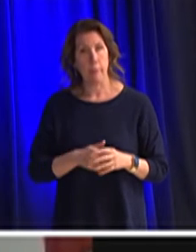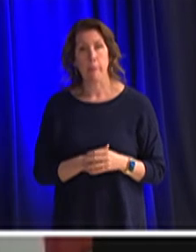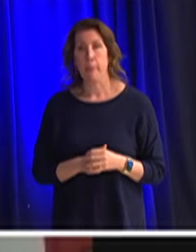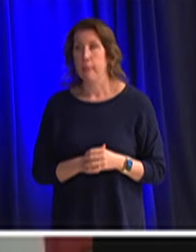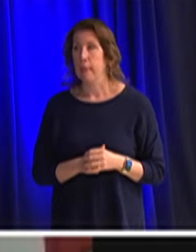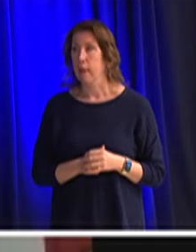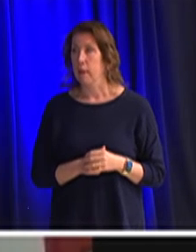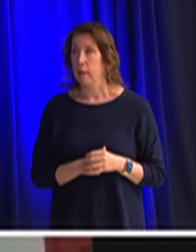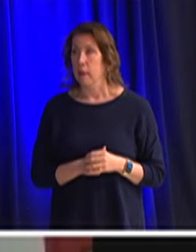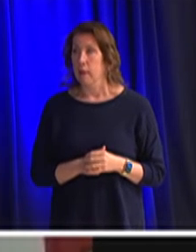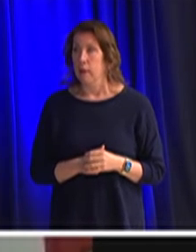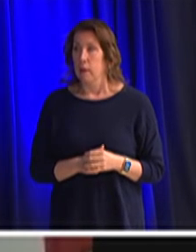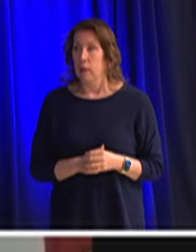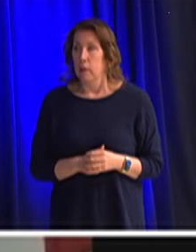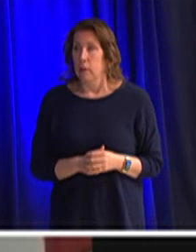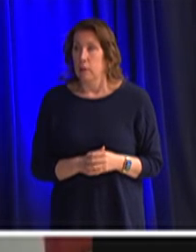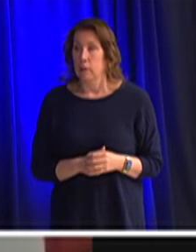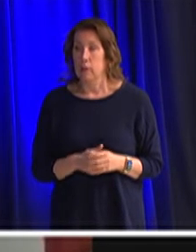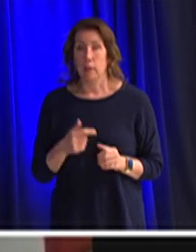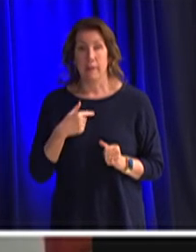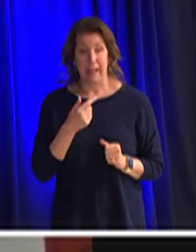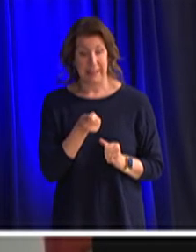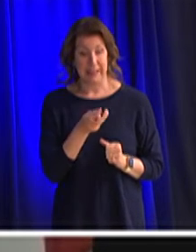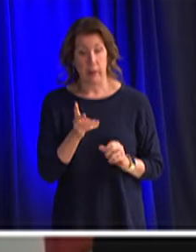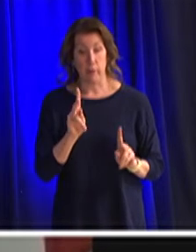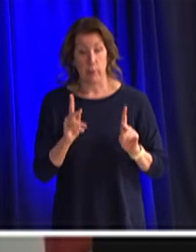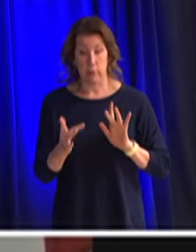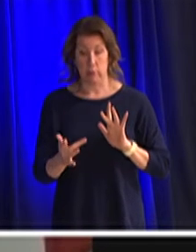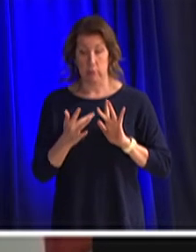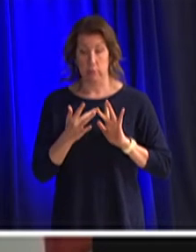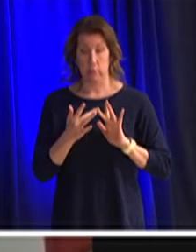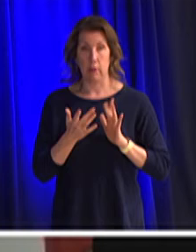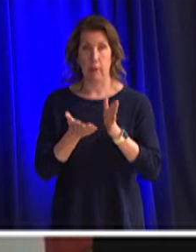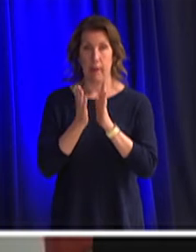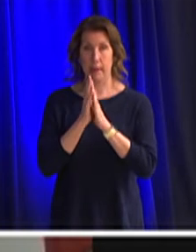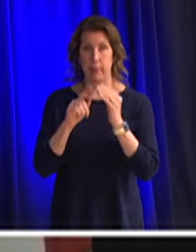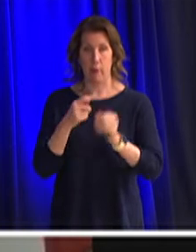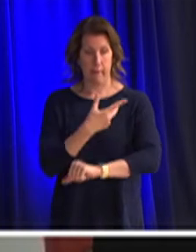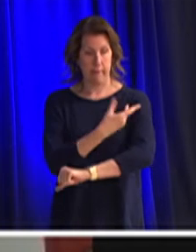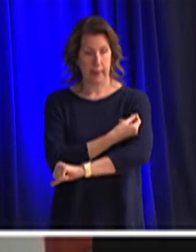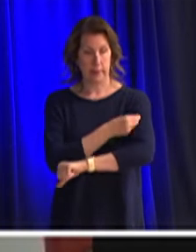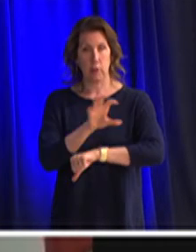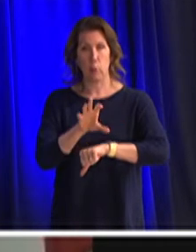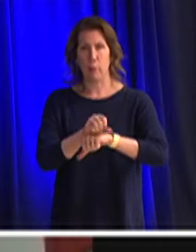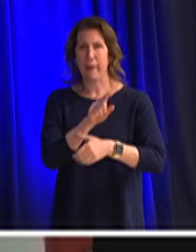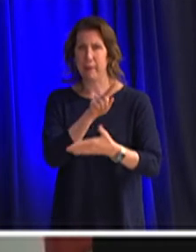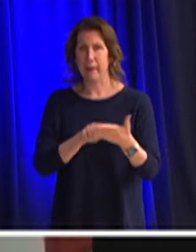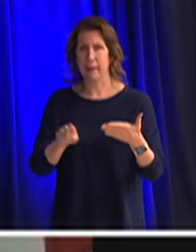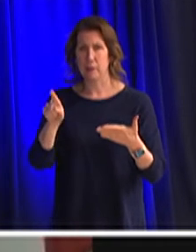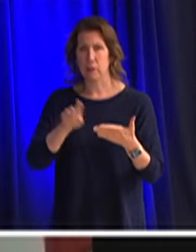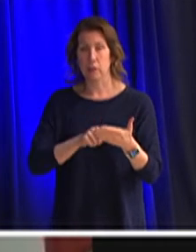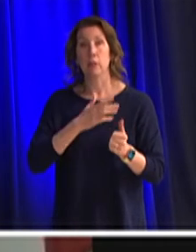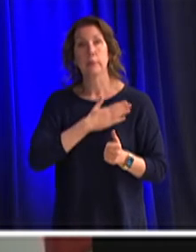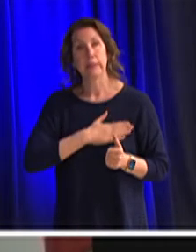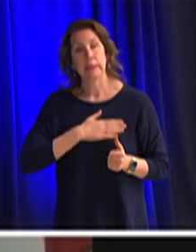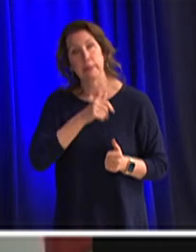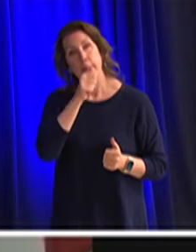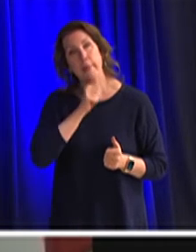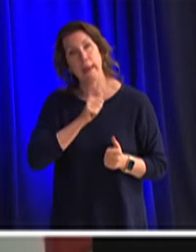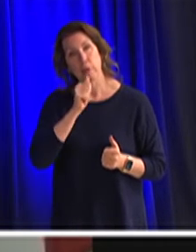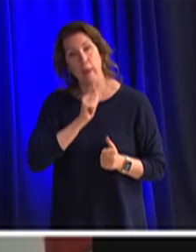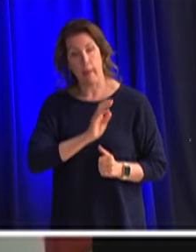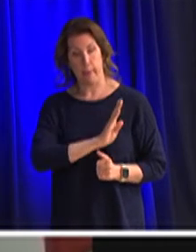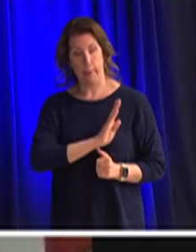had several residents reach out to me about their vaccines appointments being canceled. Please be patient. The Board of Health is